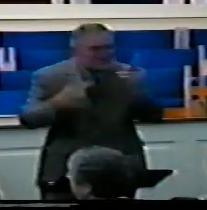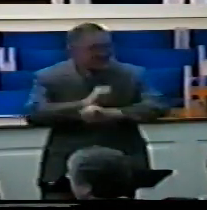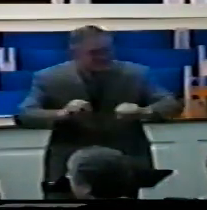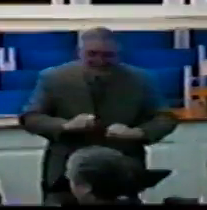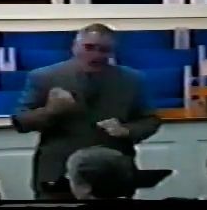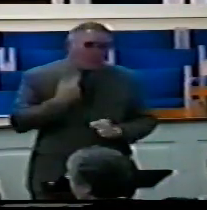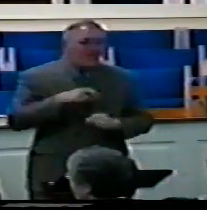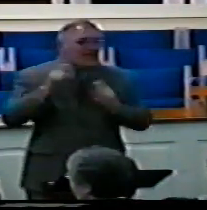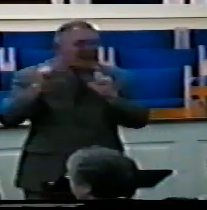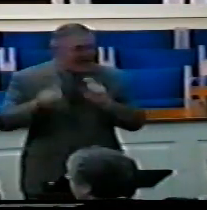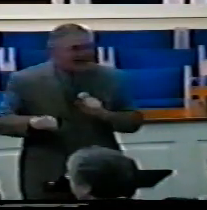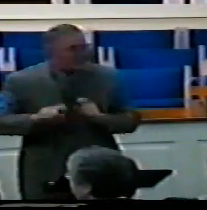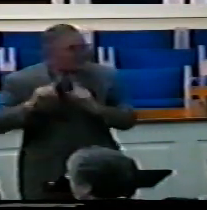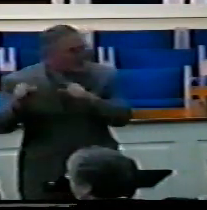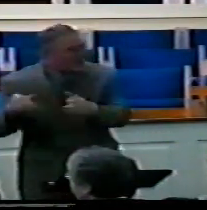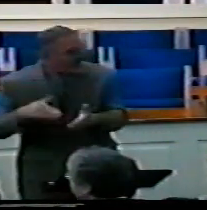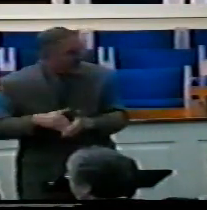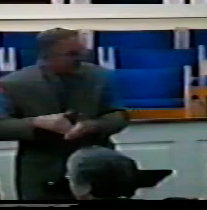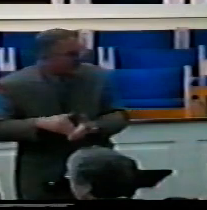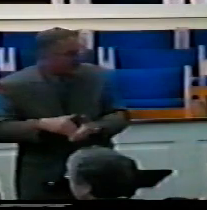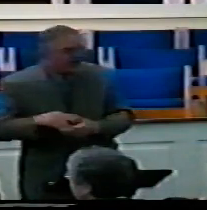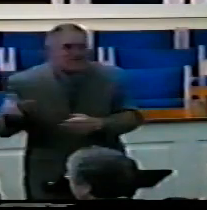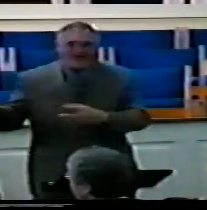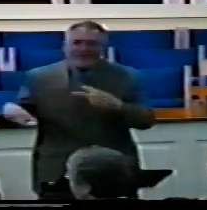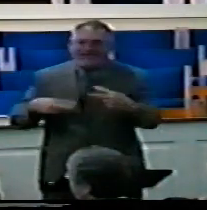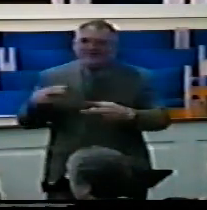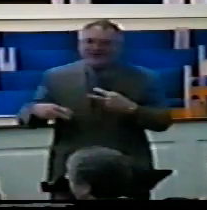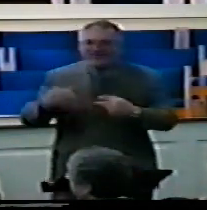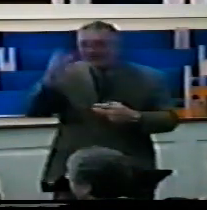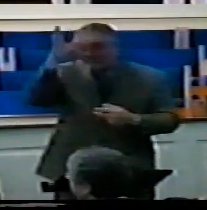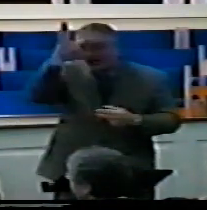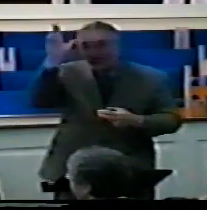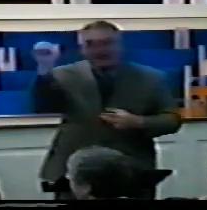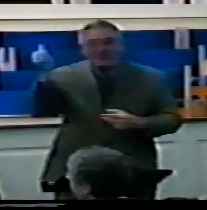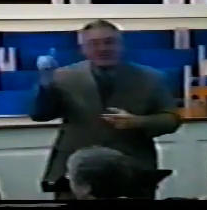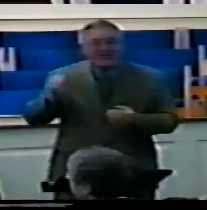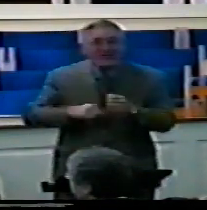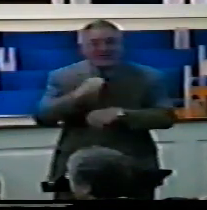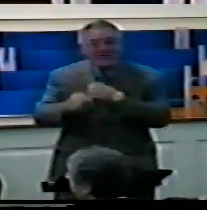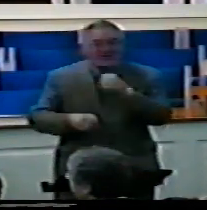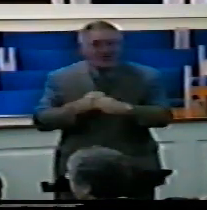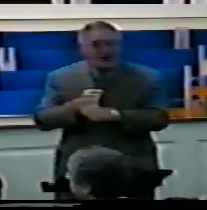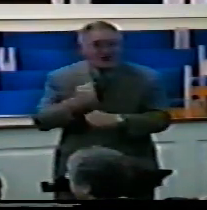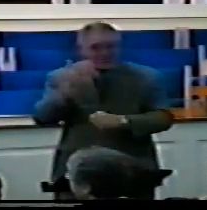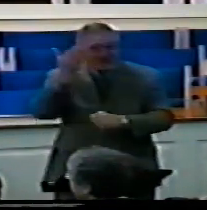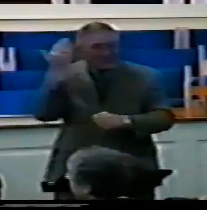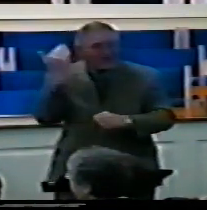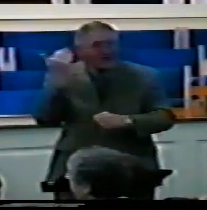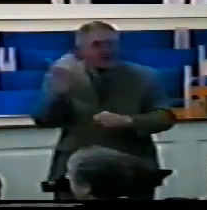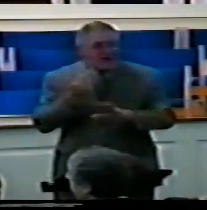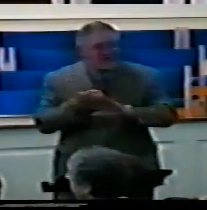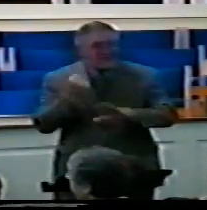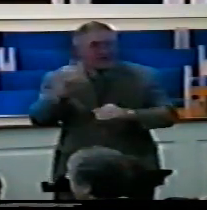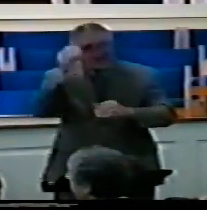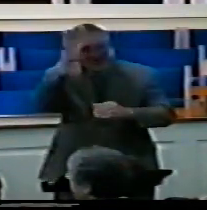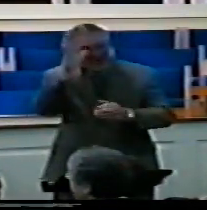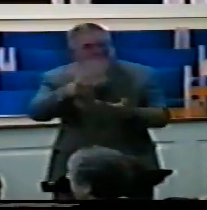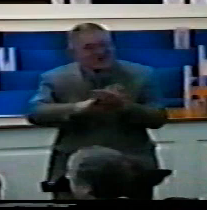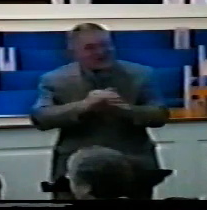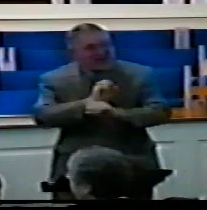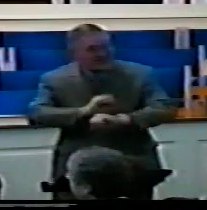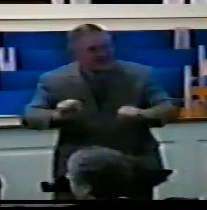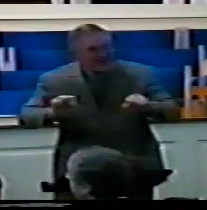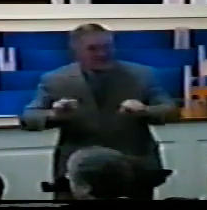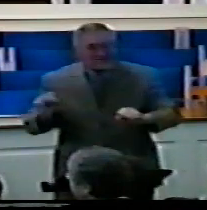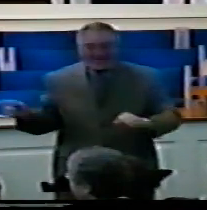Gotta go back. I visited my daddy 10 years before he got saved. I was on deputation preacher